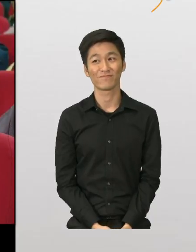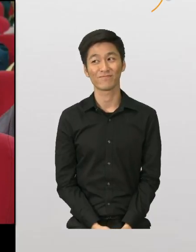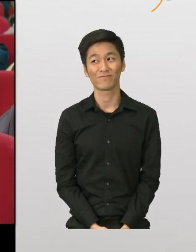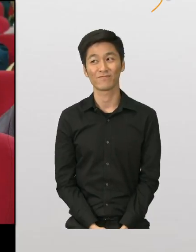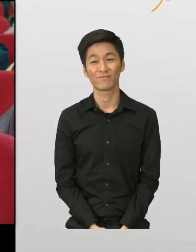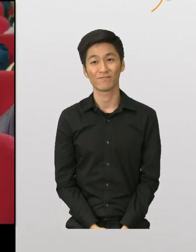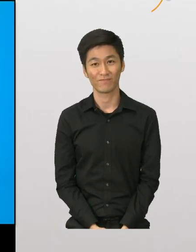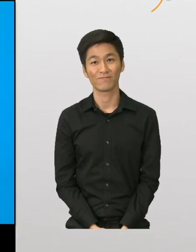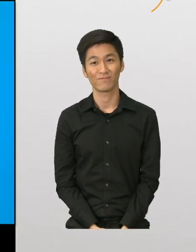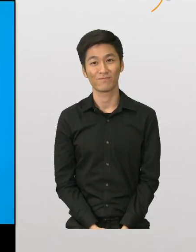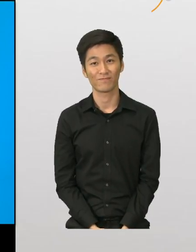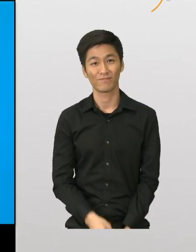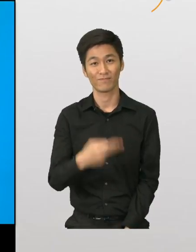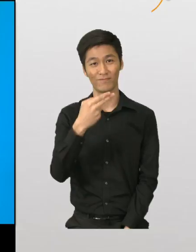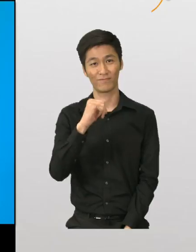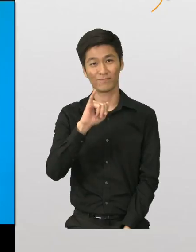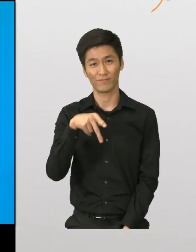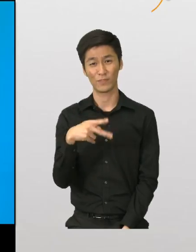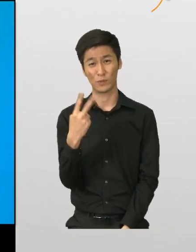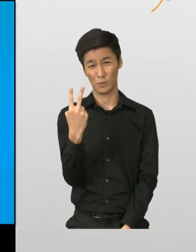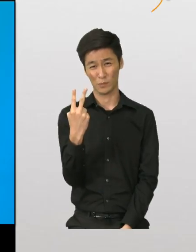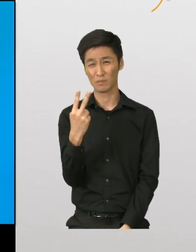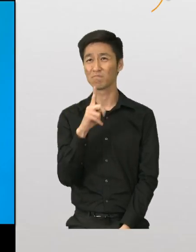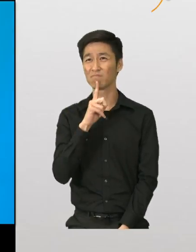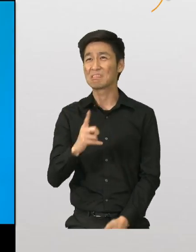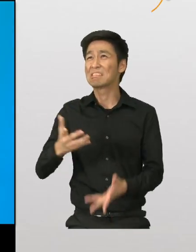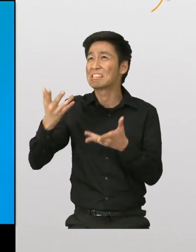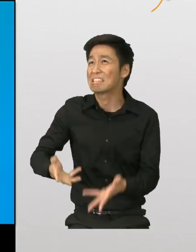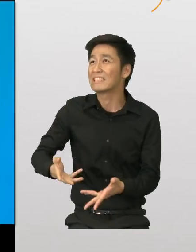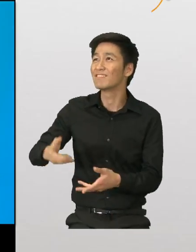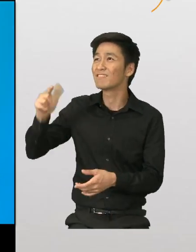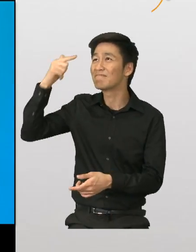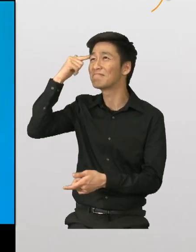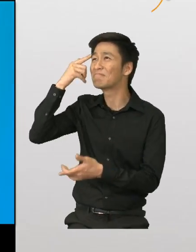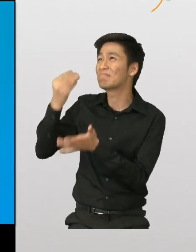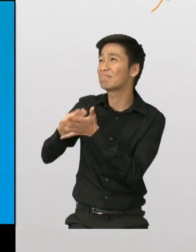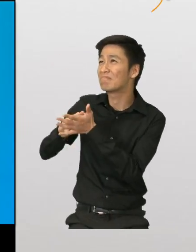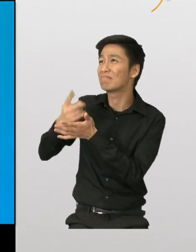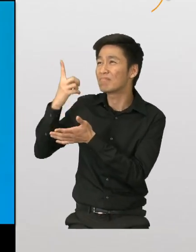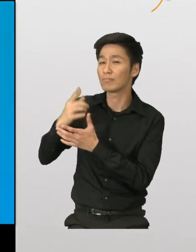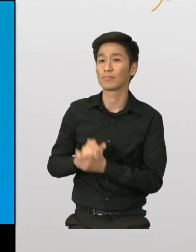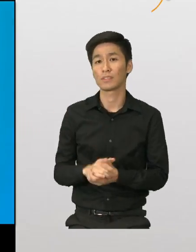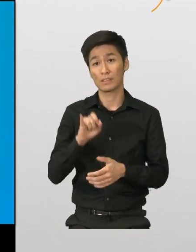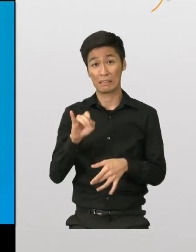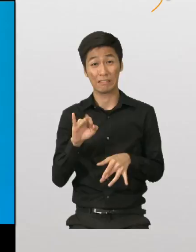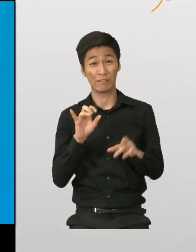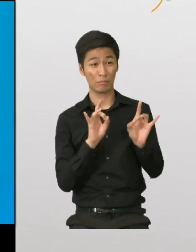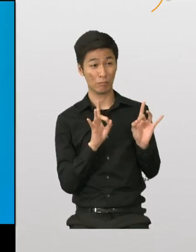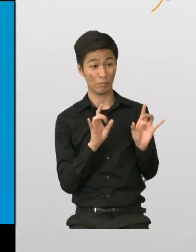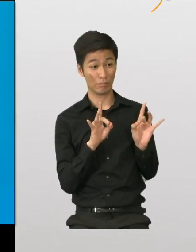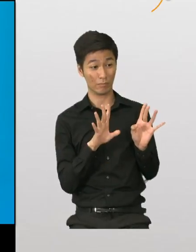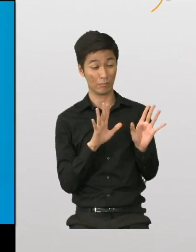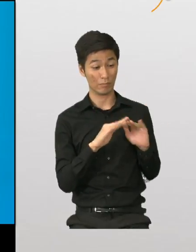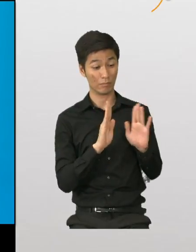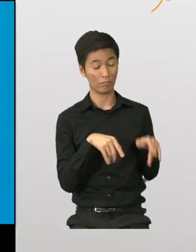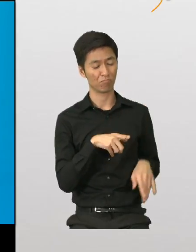HIP 2 is a huge financial commitment for the government. If you own a private property, you're fully responsible for its upkeep